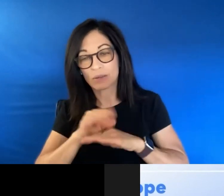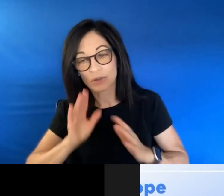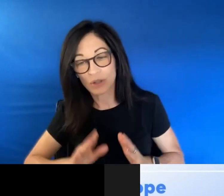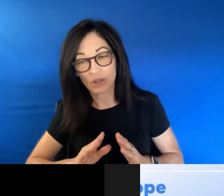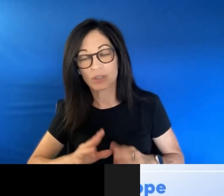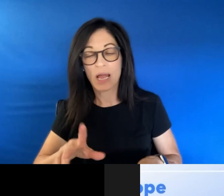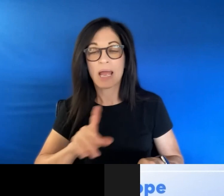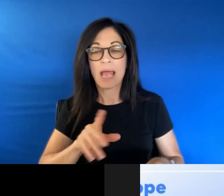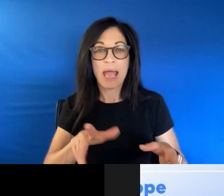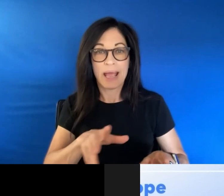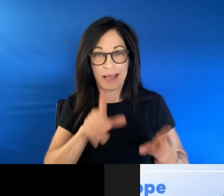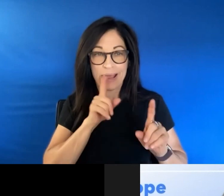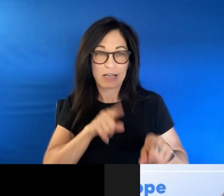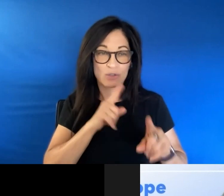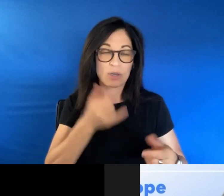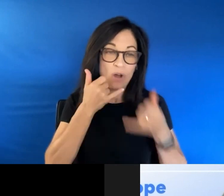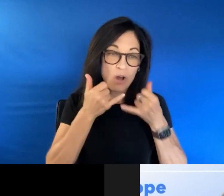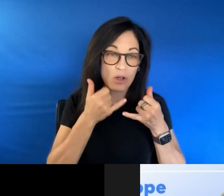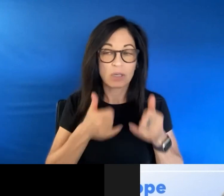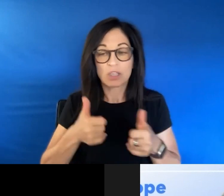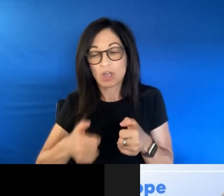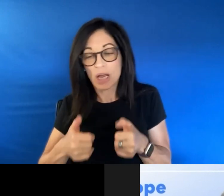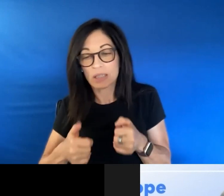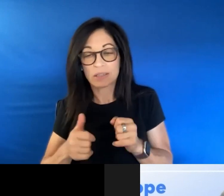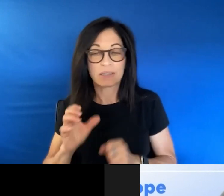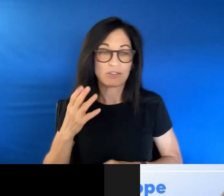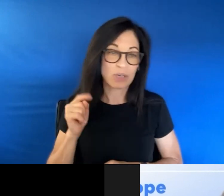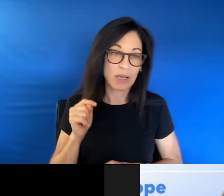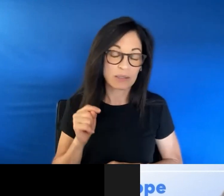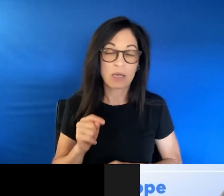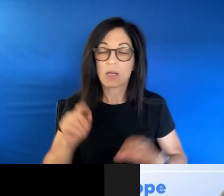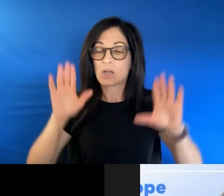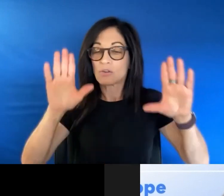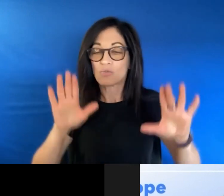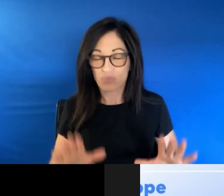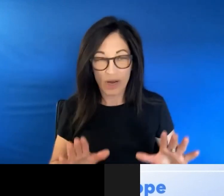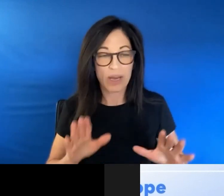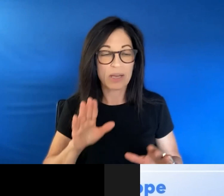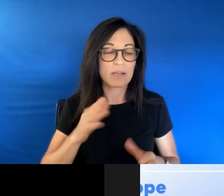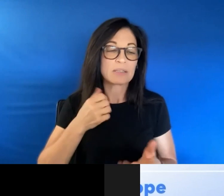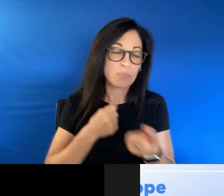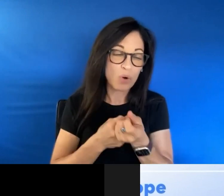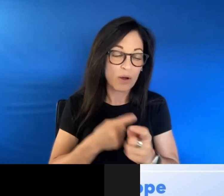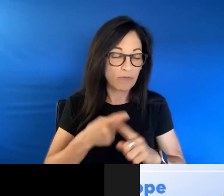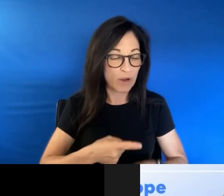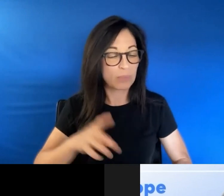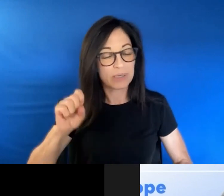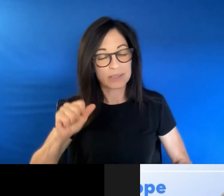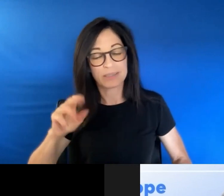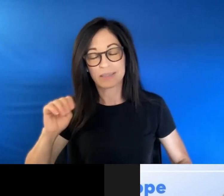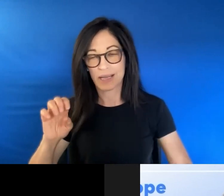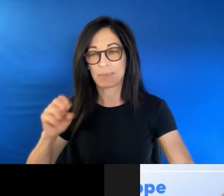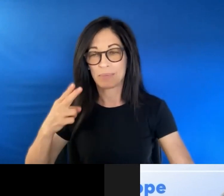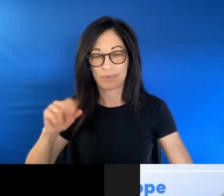calls, chats, and texts. So grateful for the leadership from Samsa and HHS. As mentioned